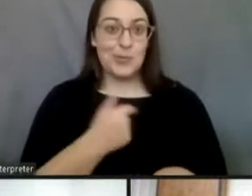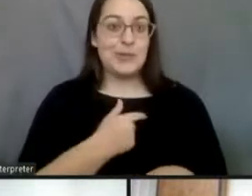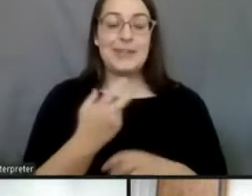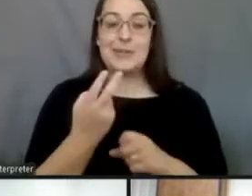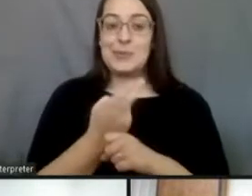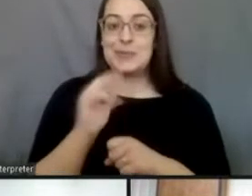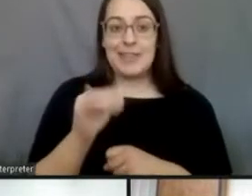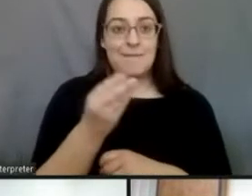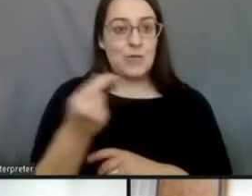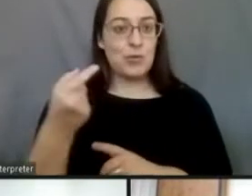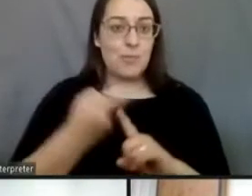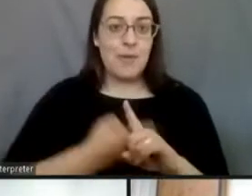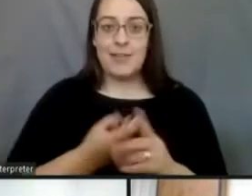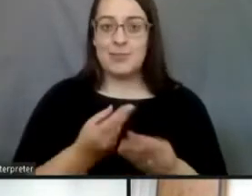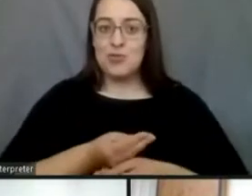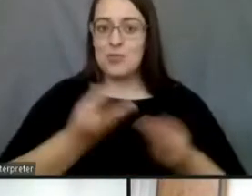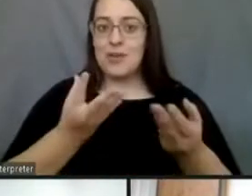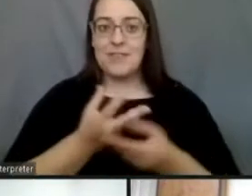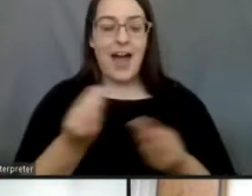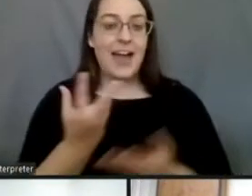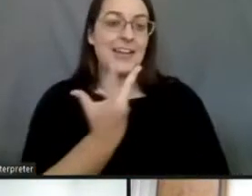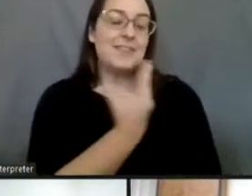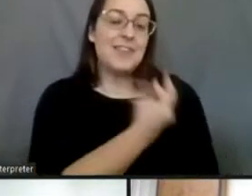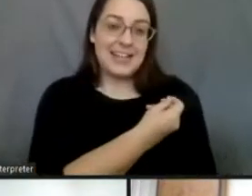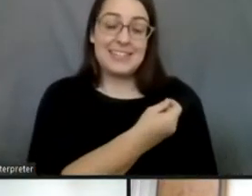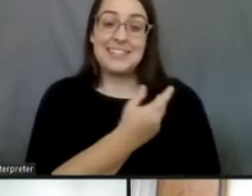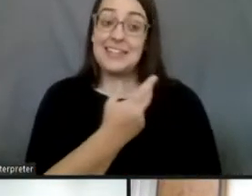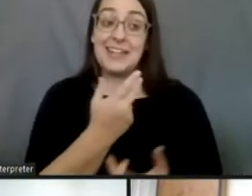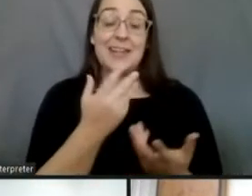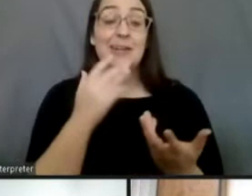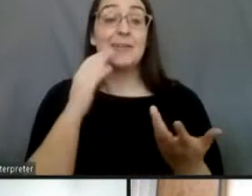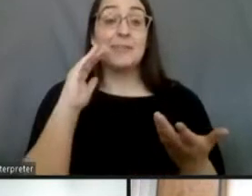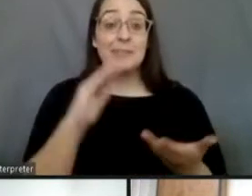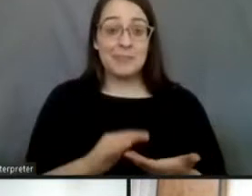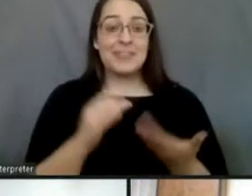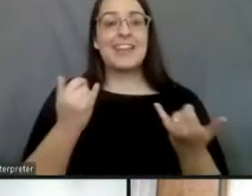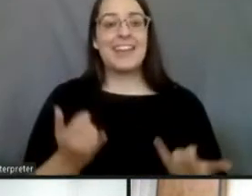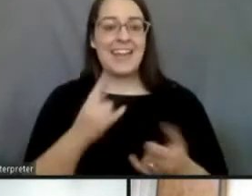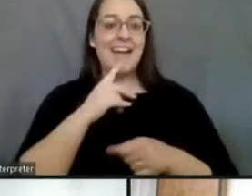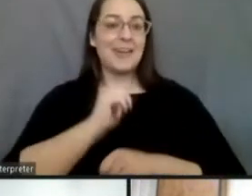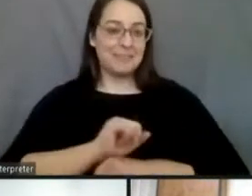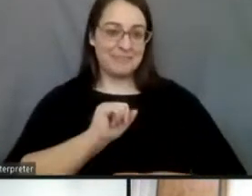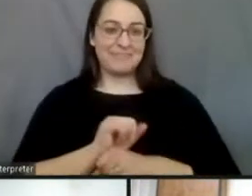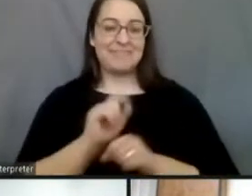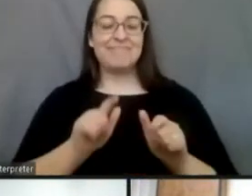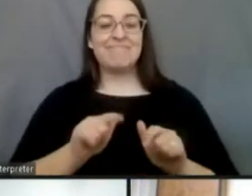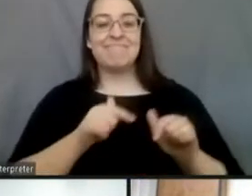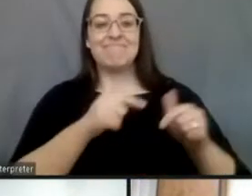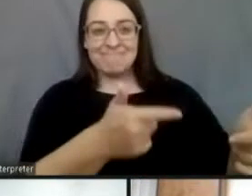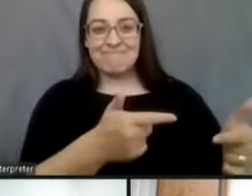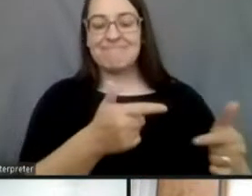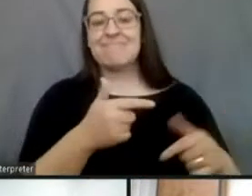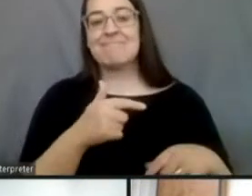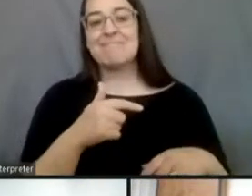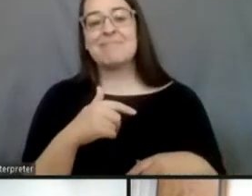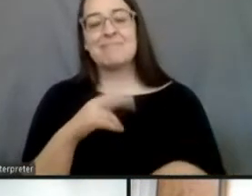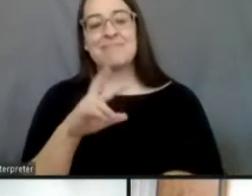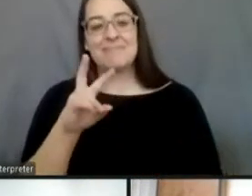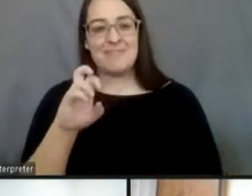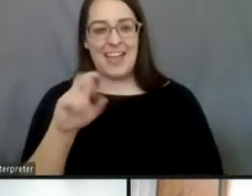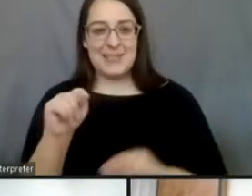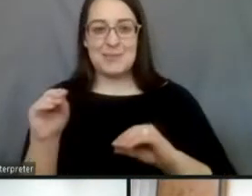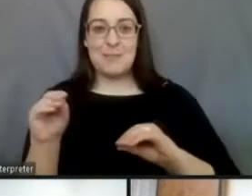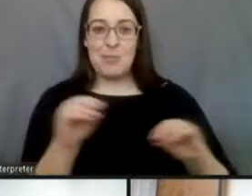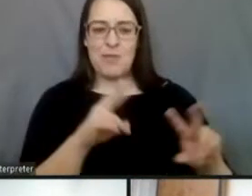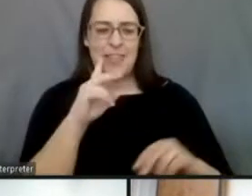a couple months to do COVID vaccinations, we are now had our official ribbon cutting to turn it over. And I look forward to, I believe